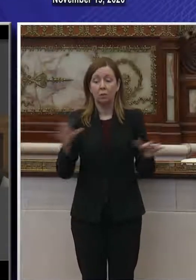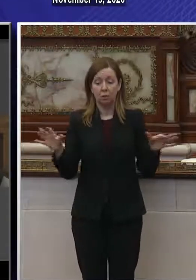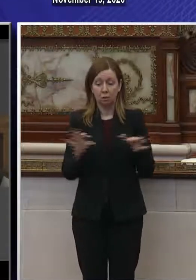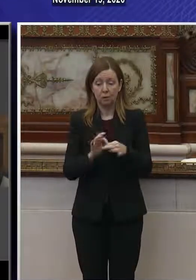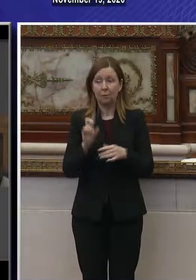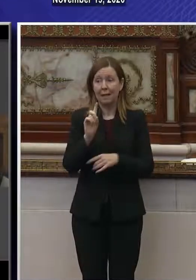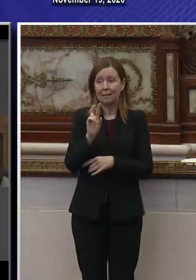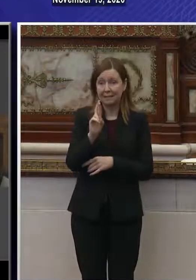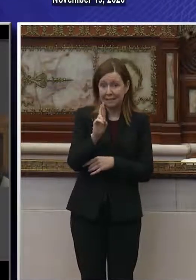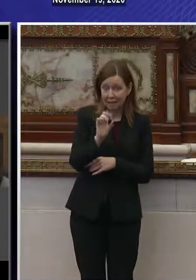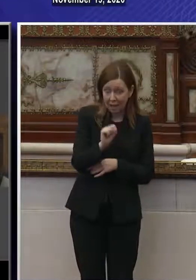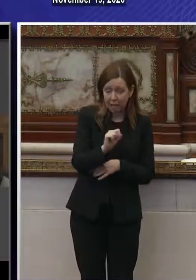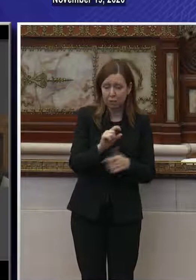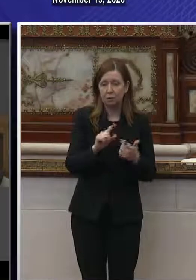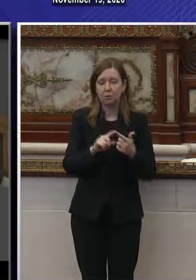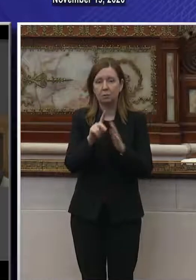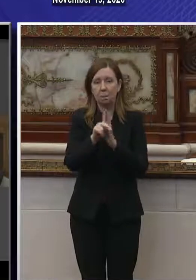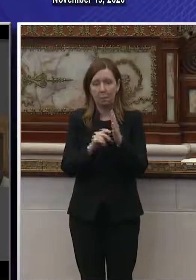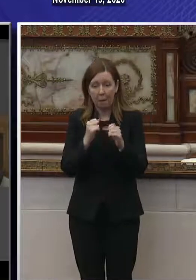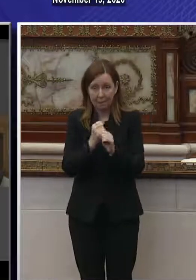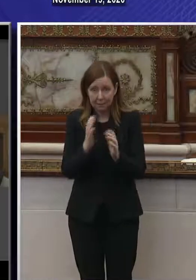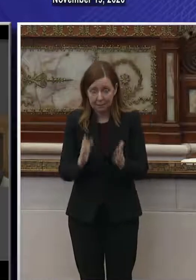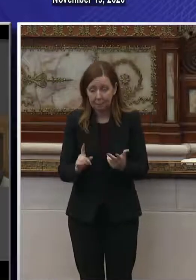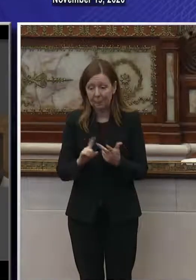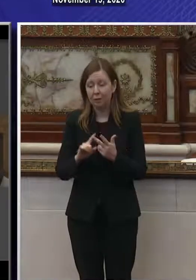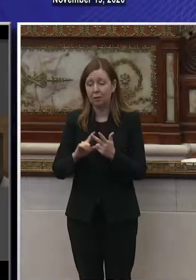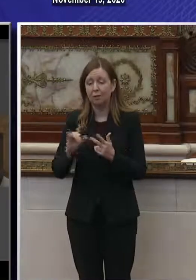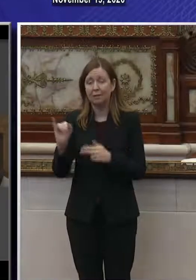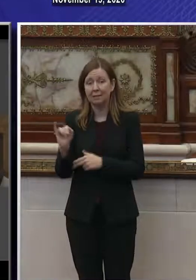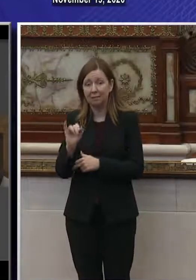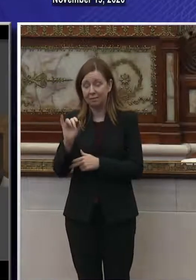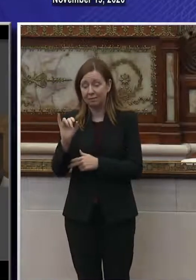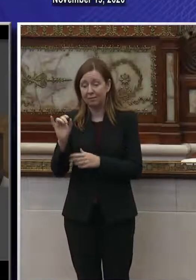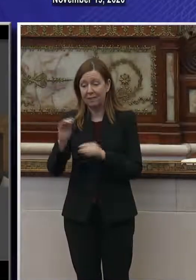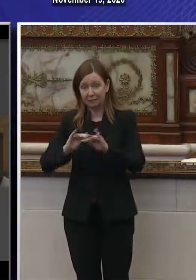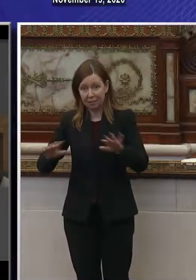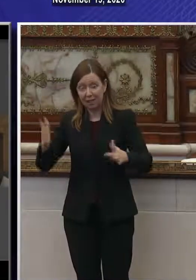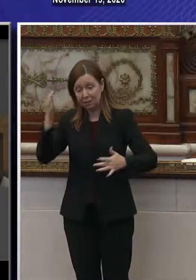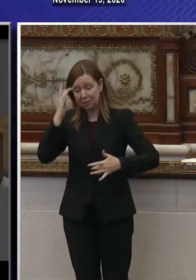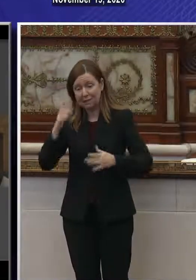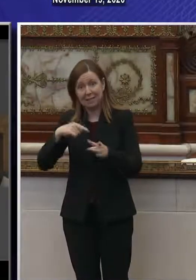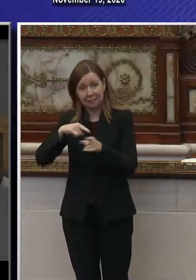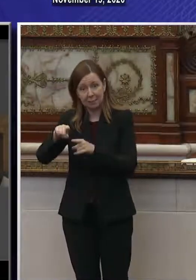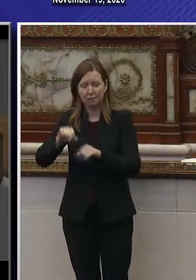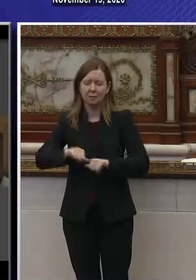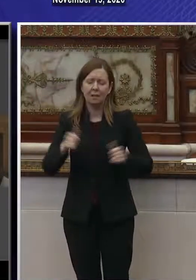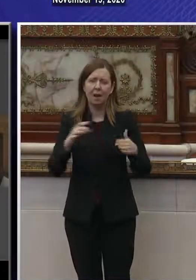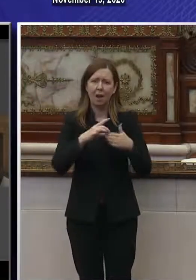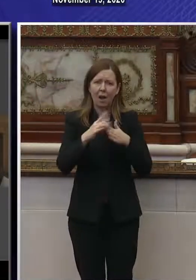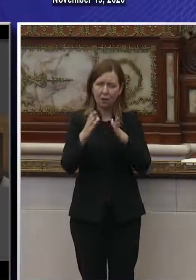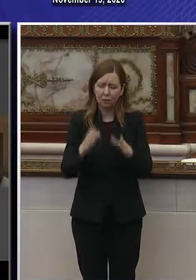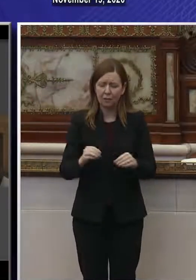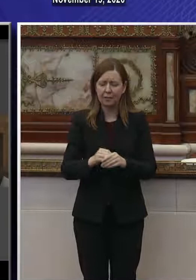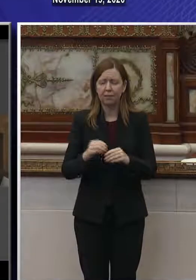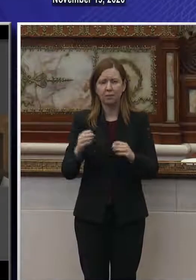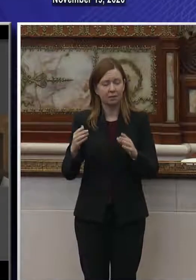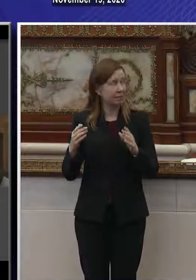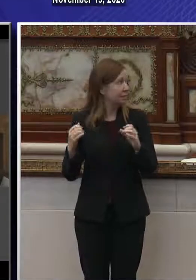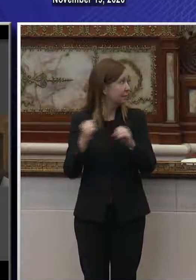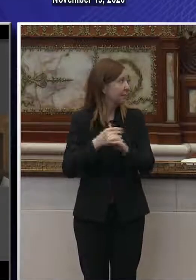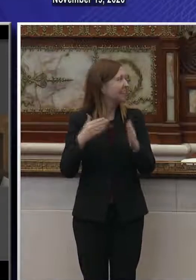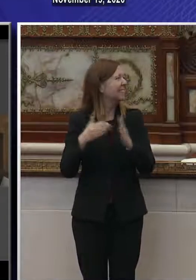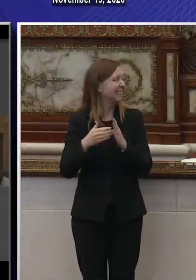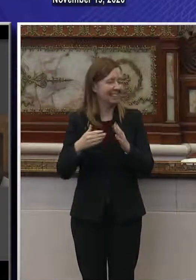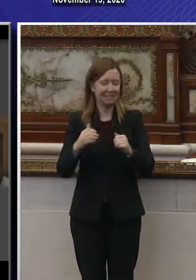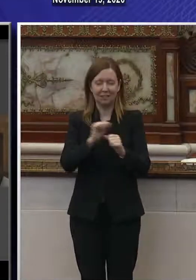by doctors, policymakers, infectious disease specialists, and other leaders in the fight against COVID-19